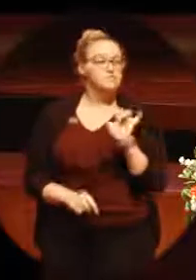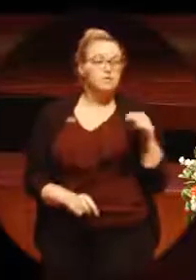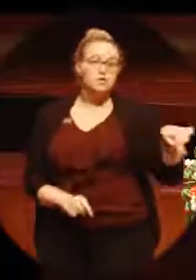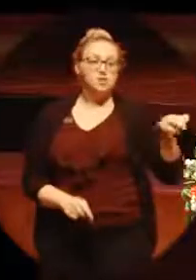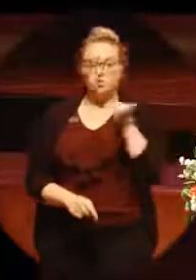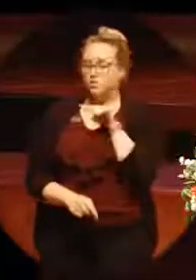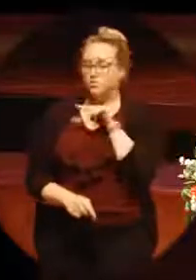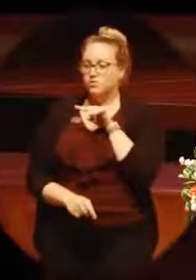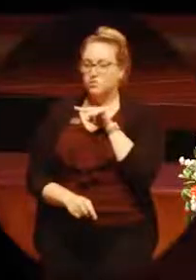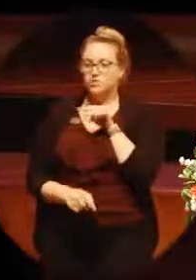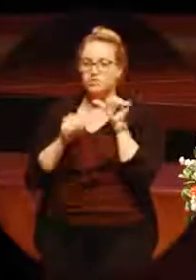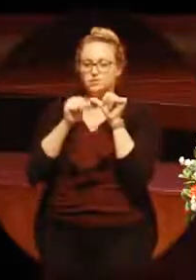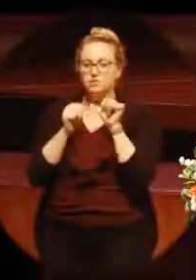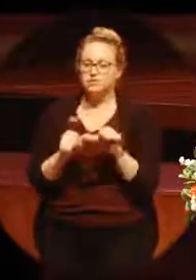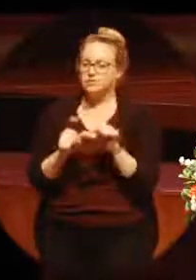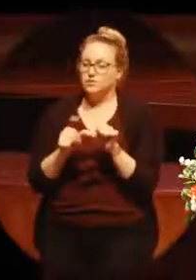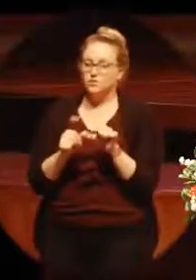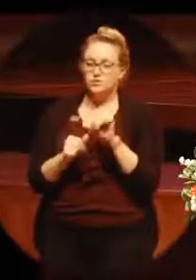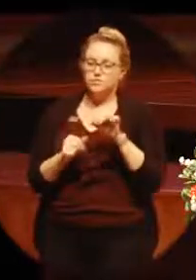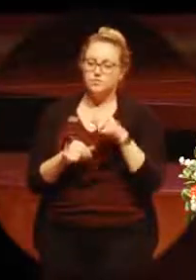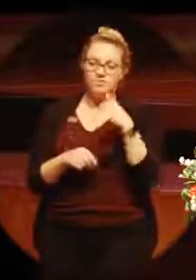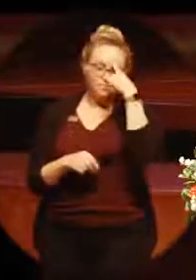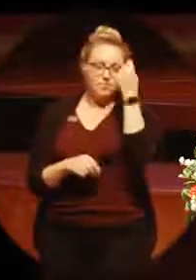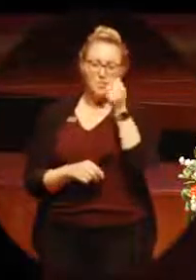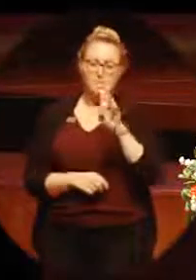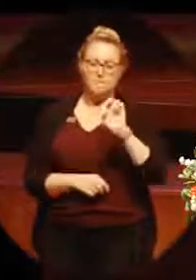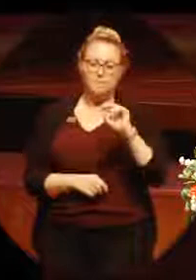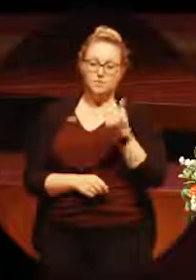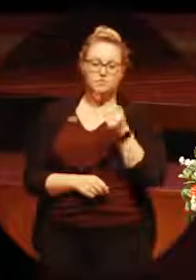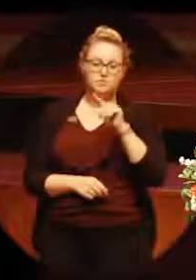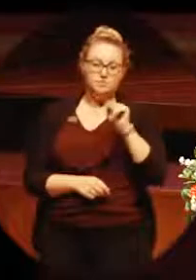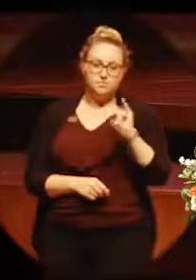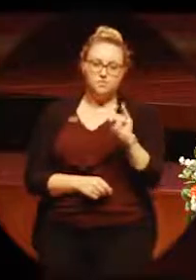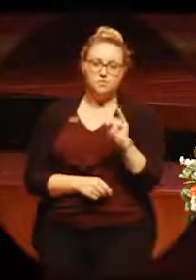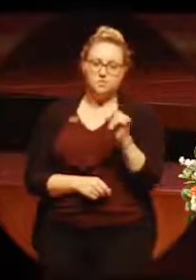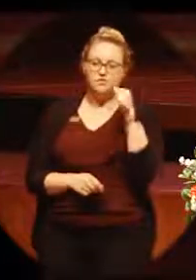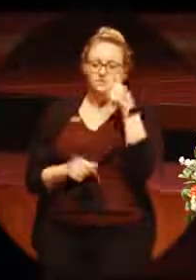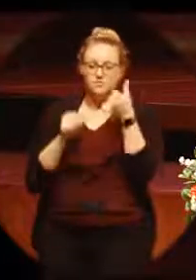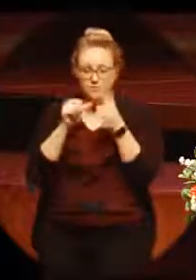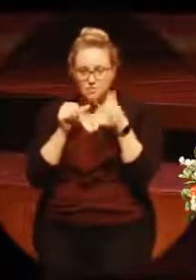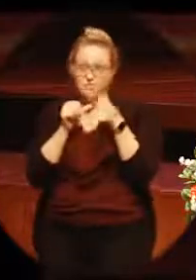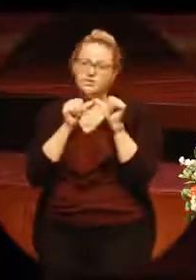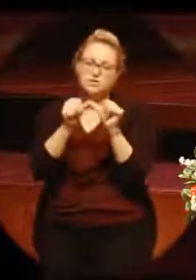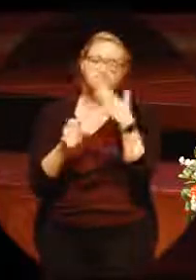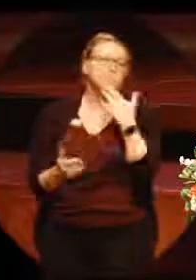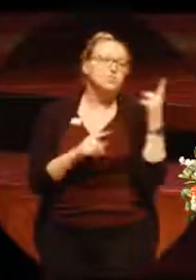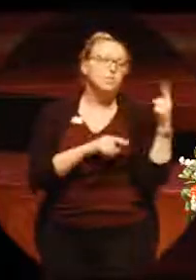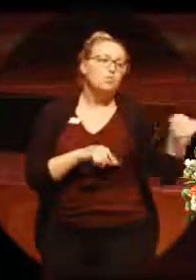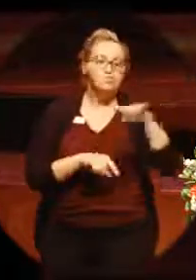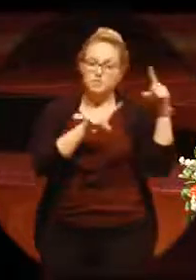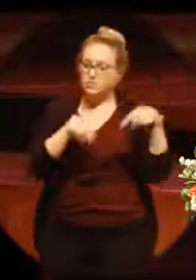the issue of Benghazi from being swept under the rug. So I have to thank all of you. Thank you for being here, and thank you for the work you're